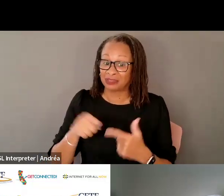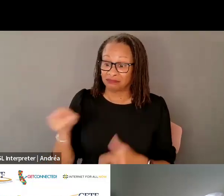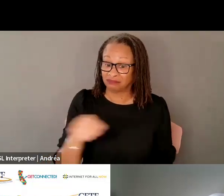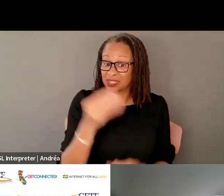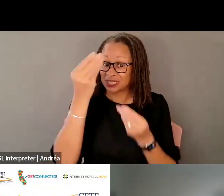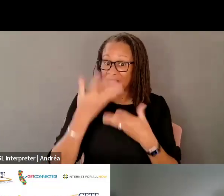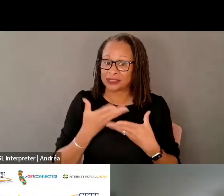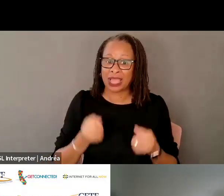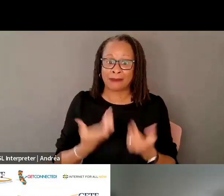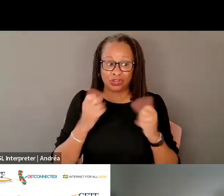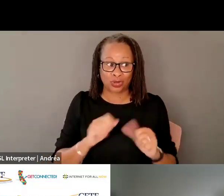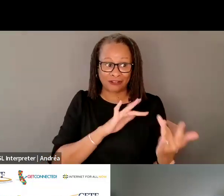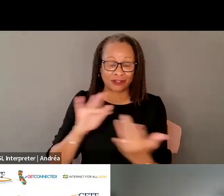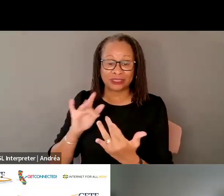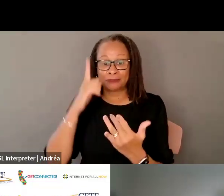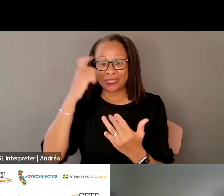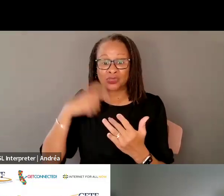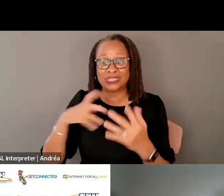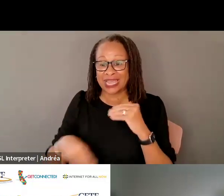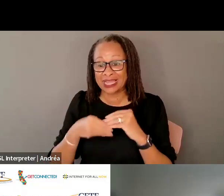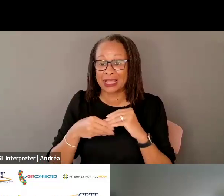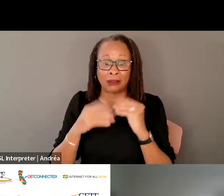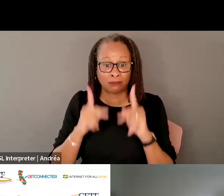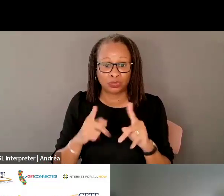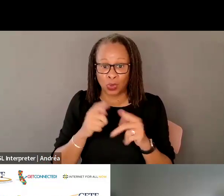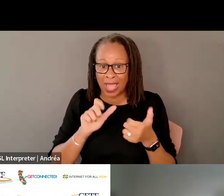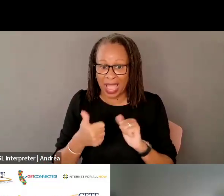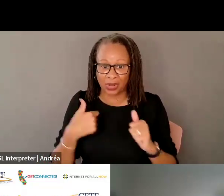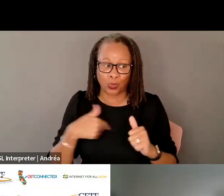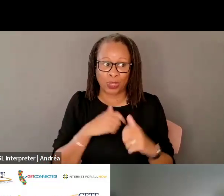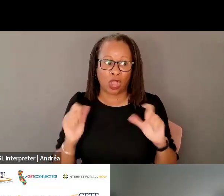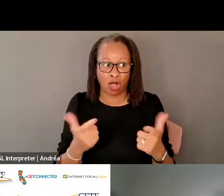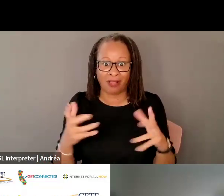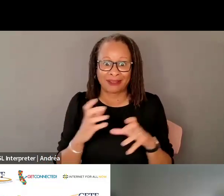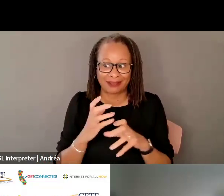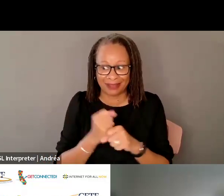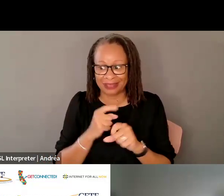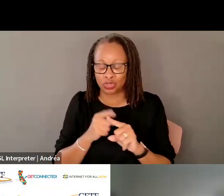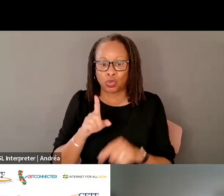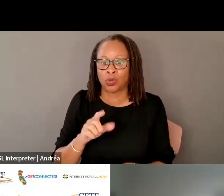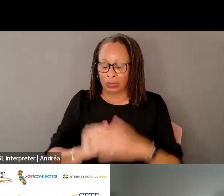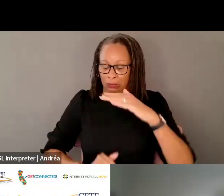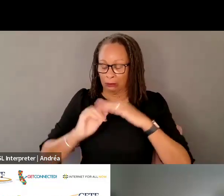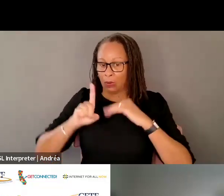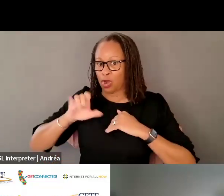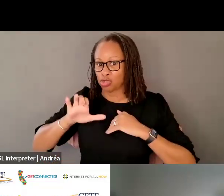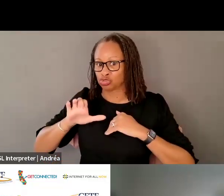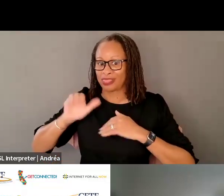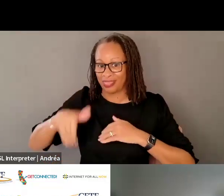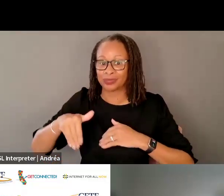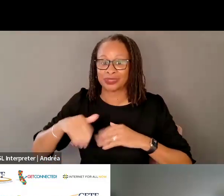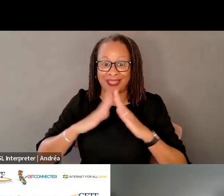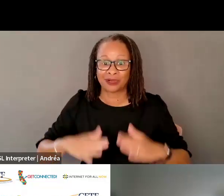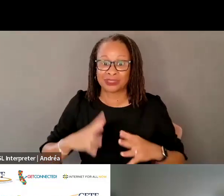many you can reach because we need to add this up to how do we all get to collectively 100,000 households and get